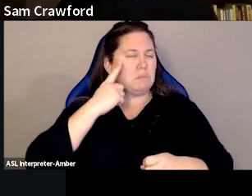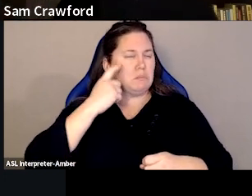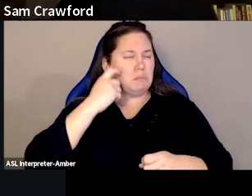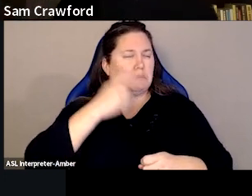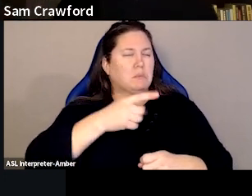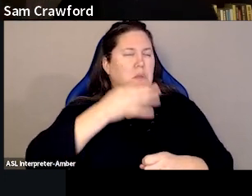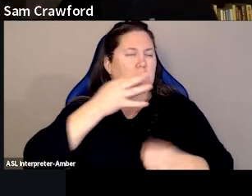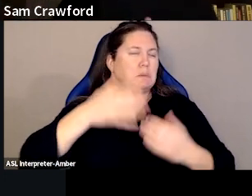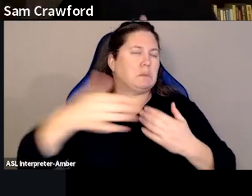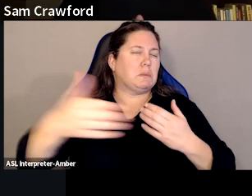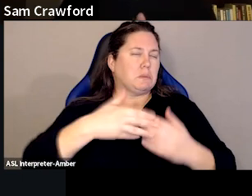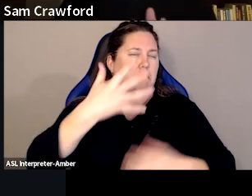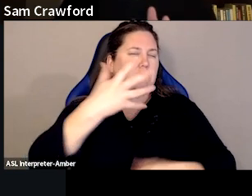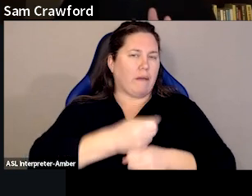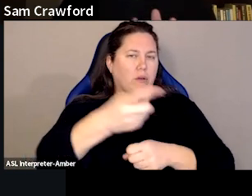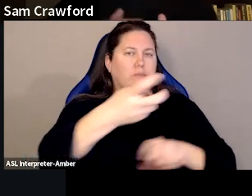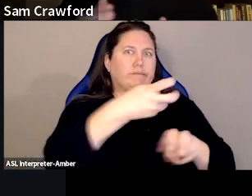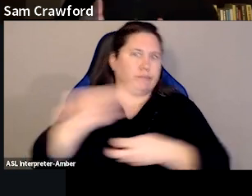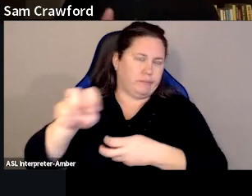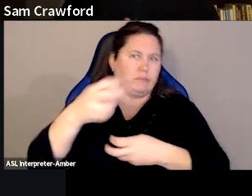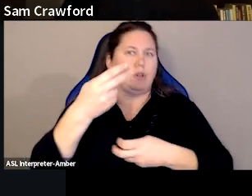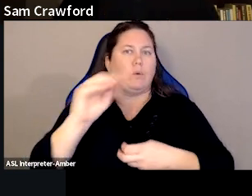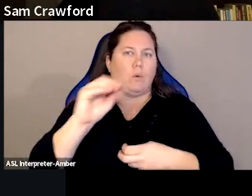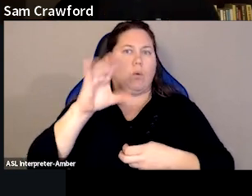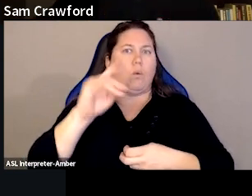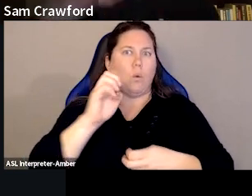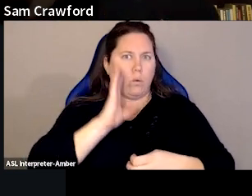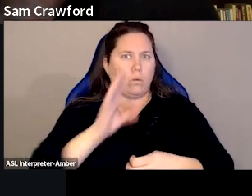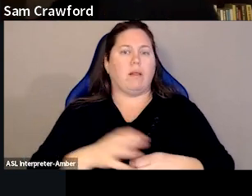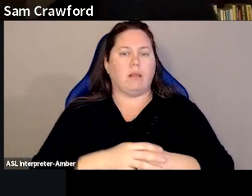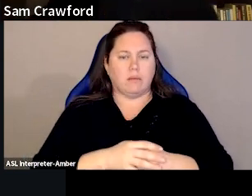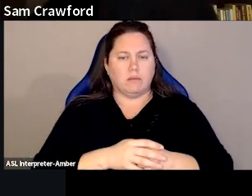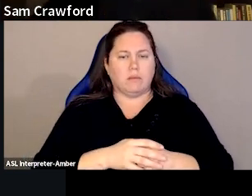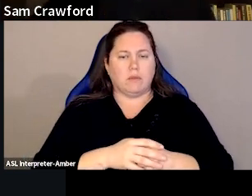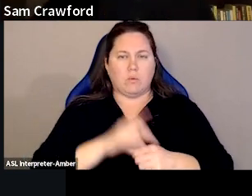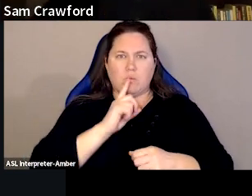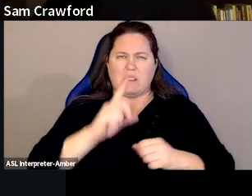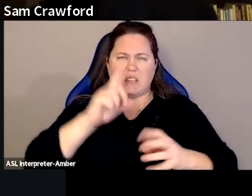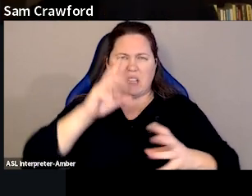be within the next 5 years. The rate of innovation is that steep.